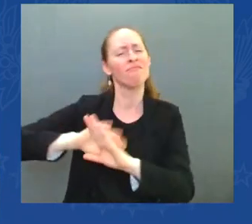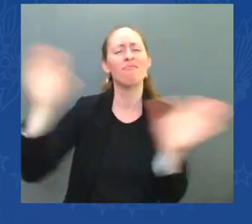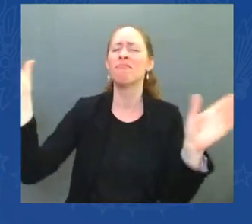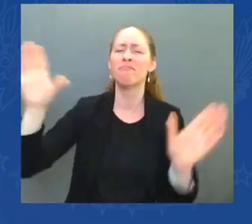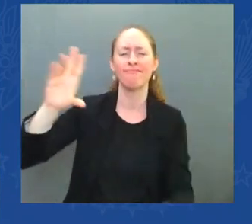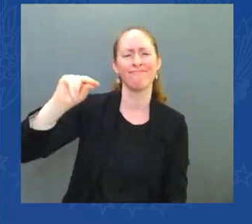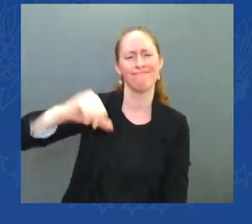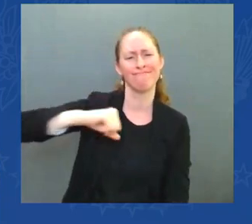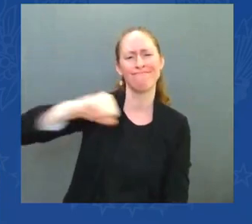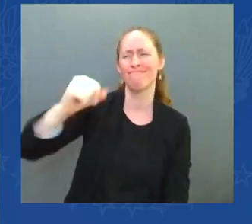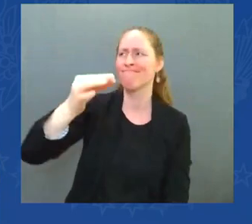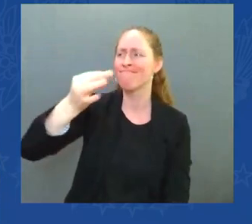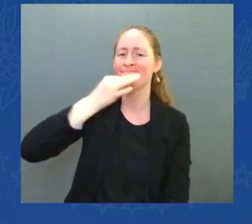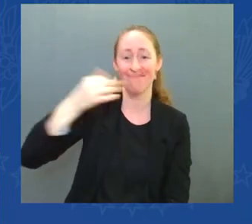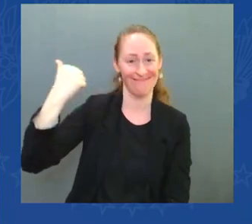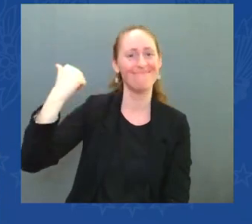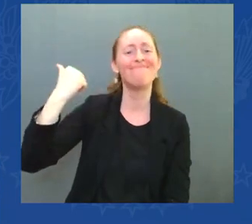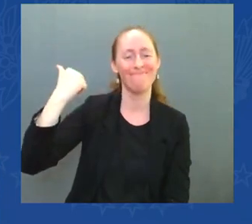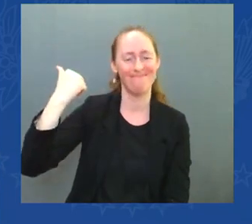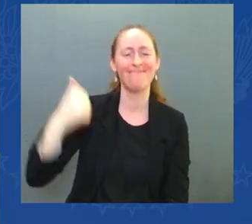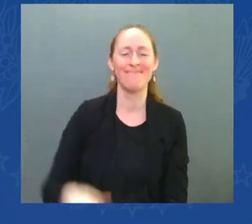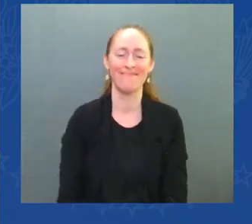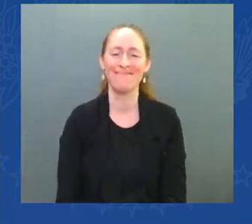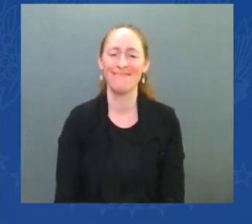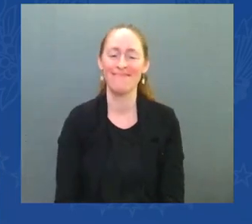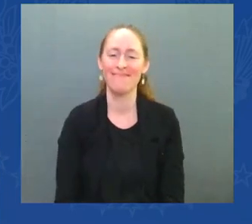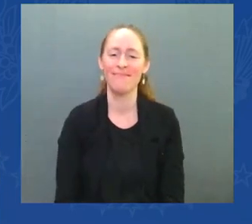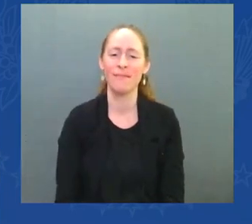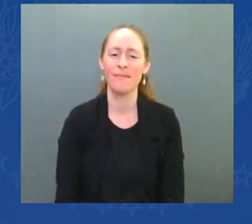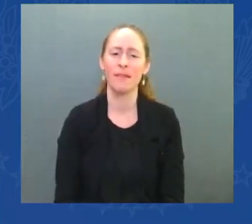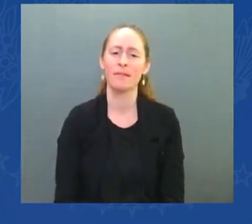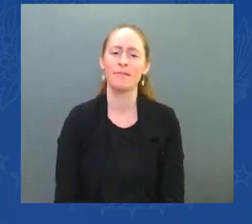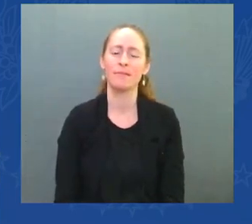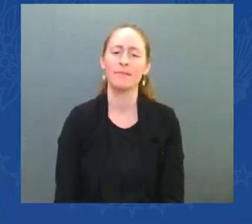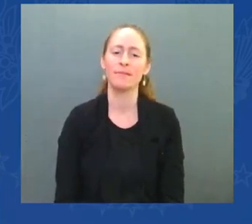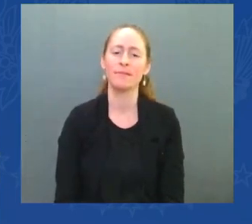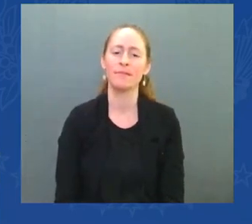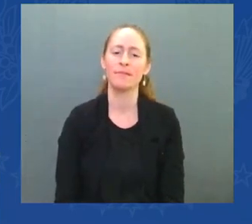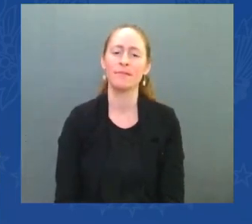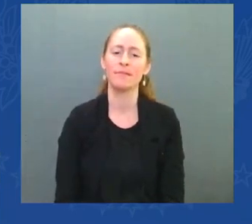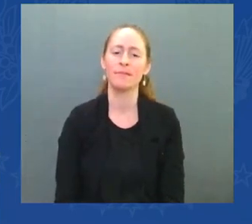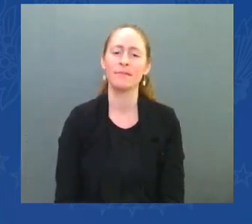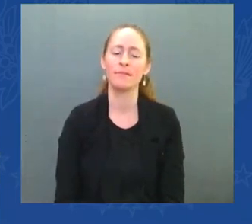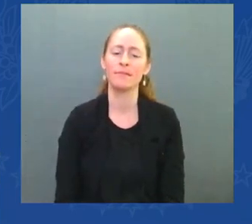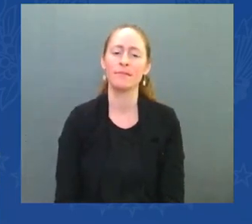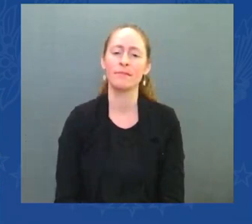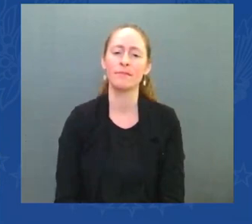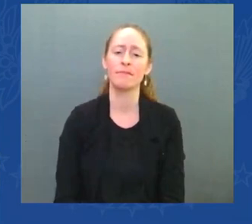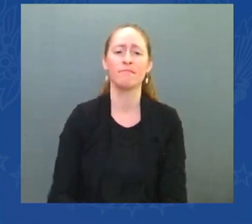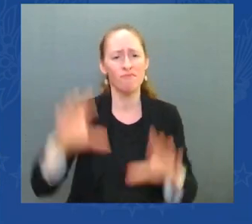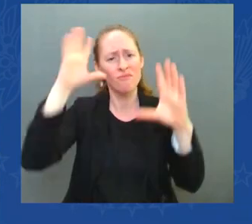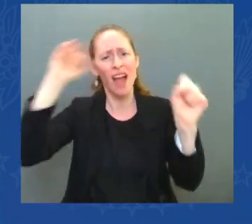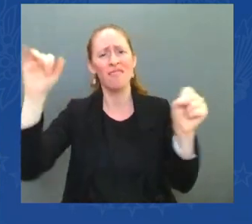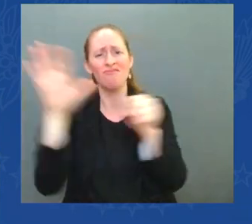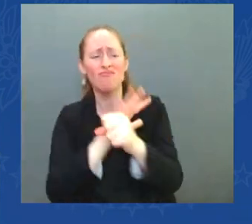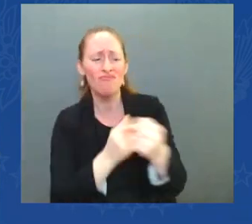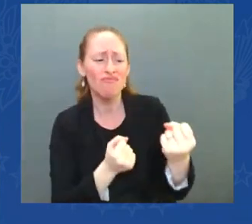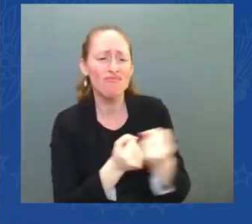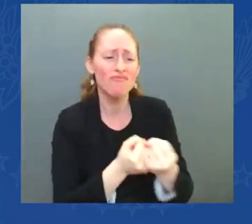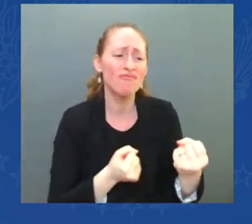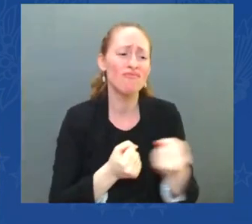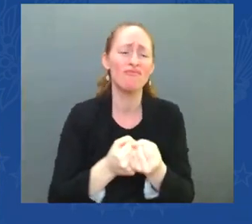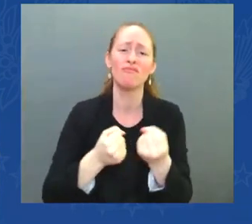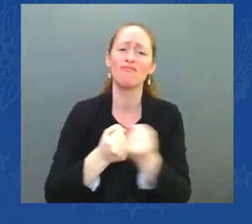A president who has been standing up for survivors like me and so many others. A president who is